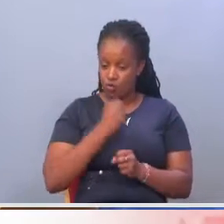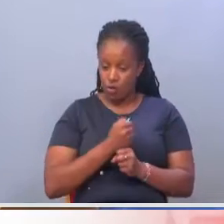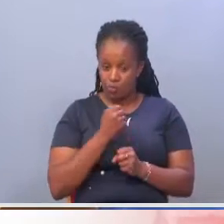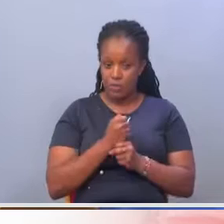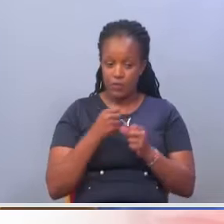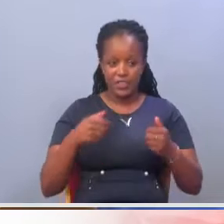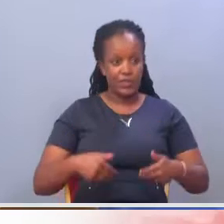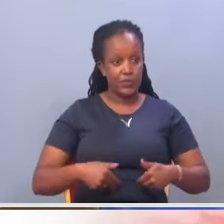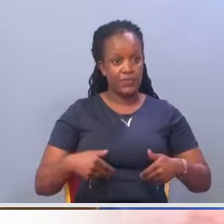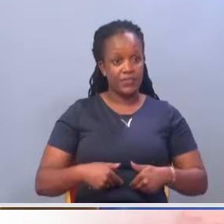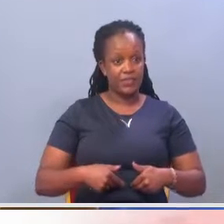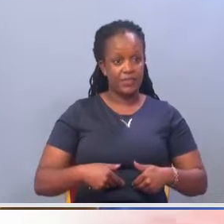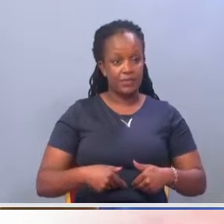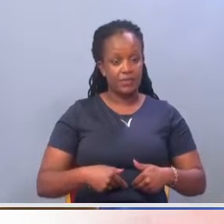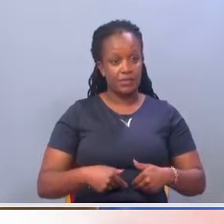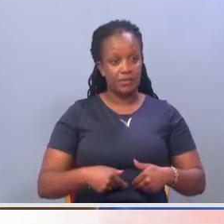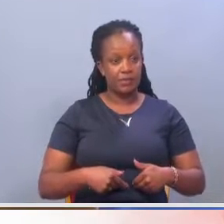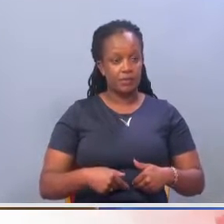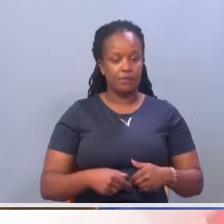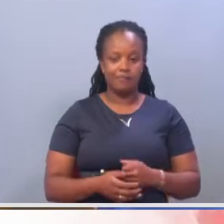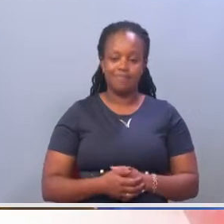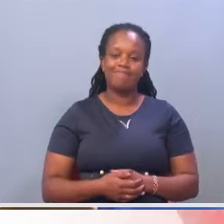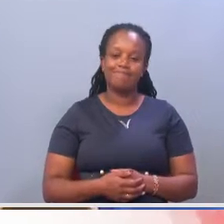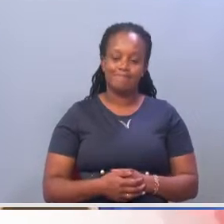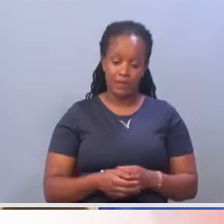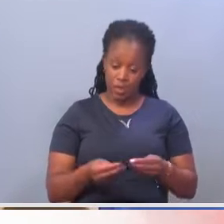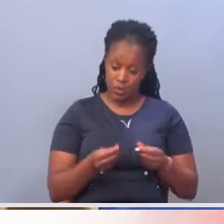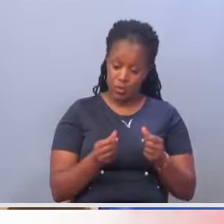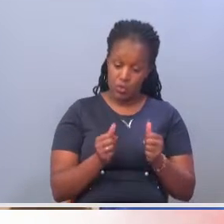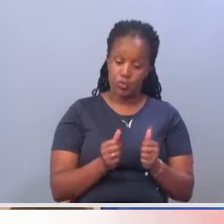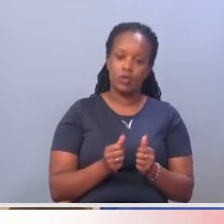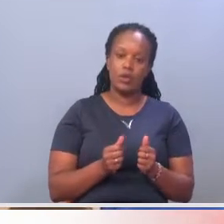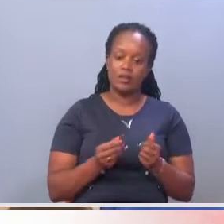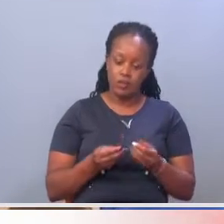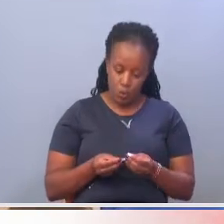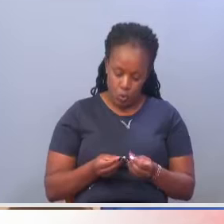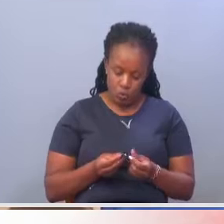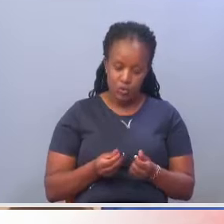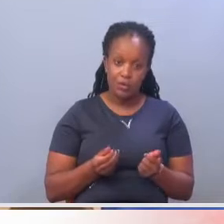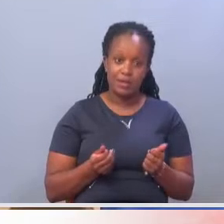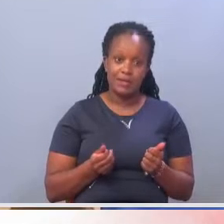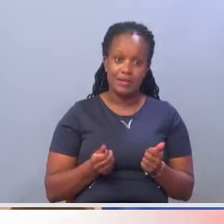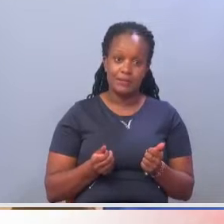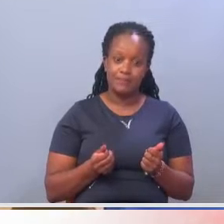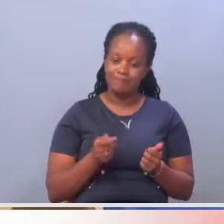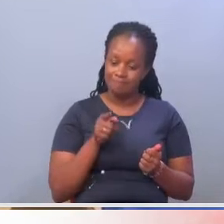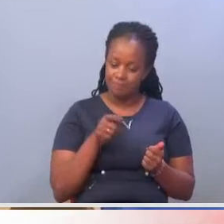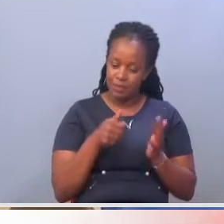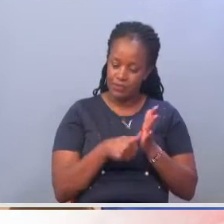youth, the medicine, dawa, your hero